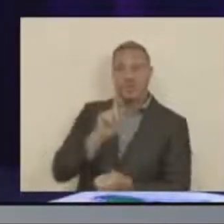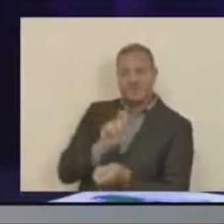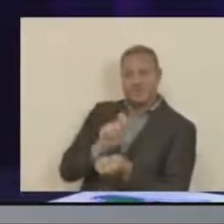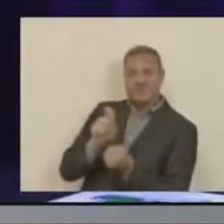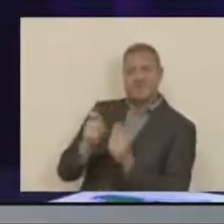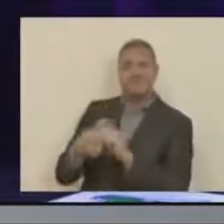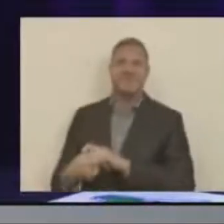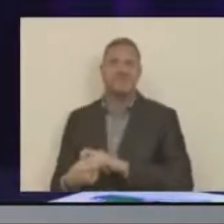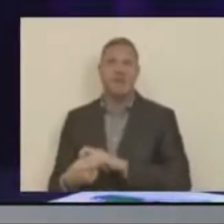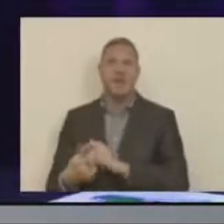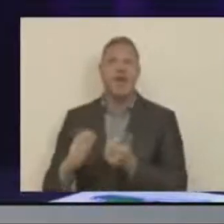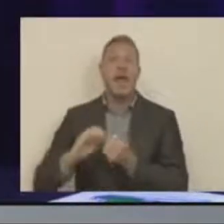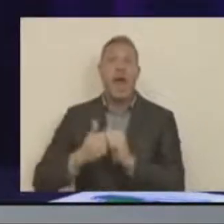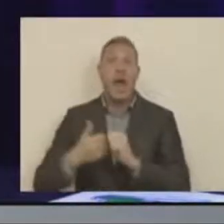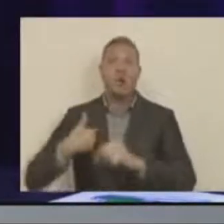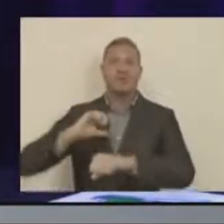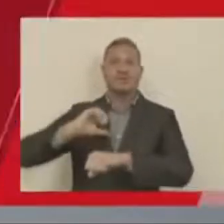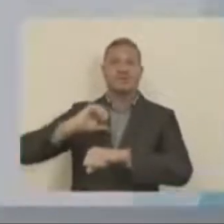agriculture projects around the globe.